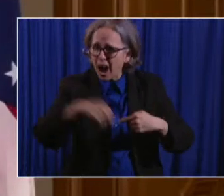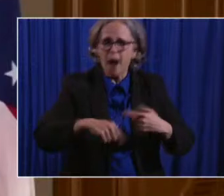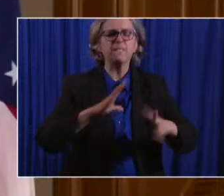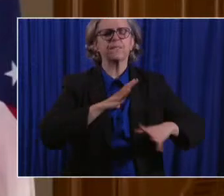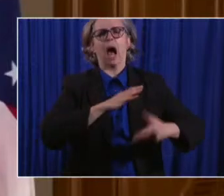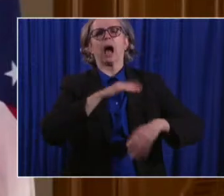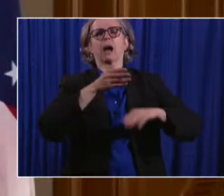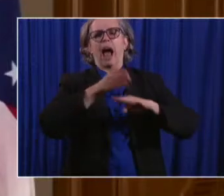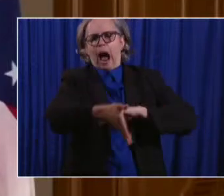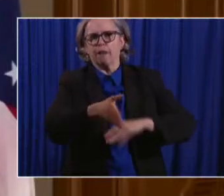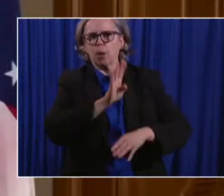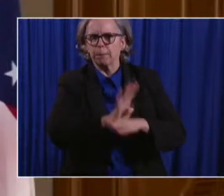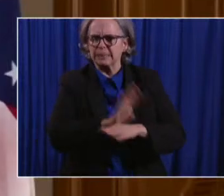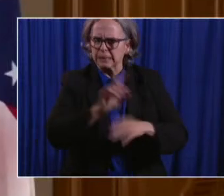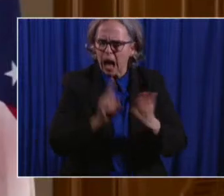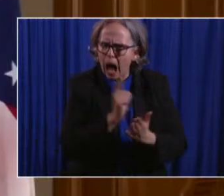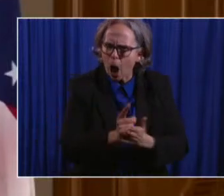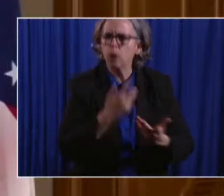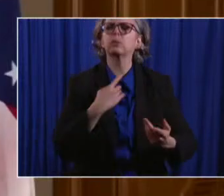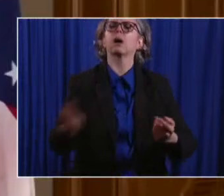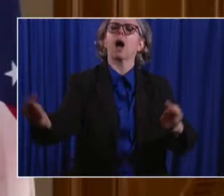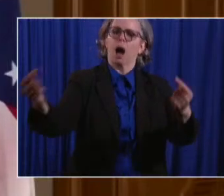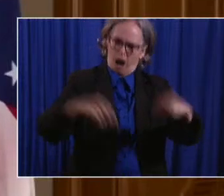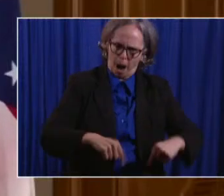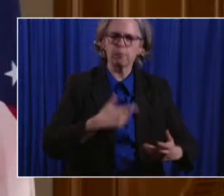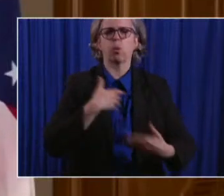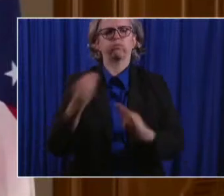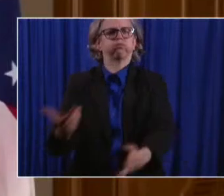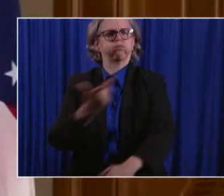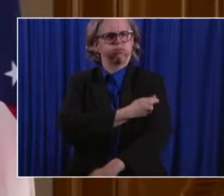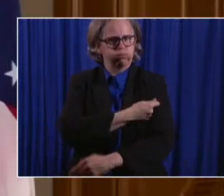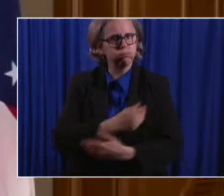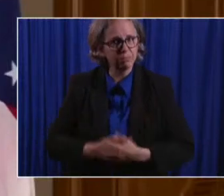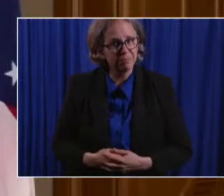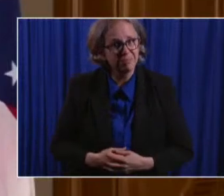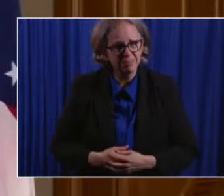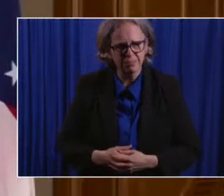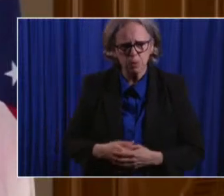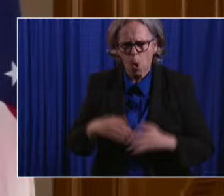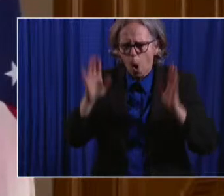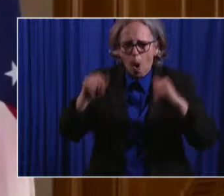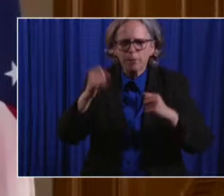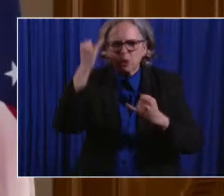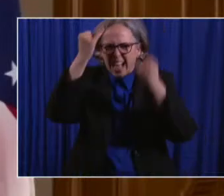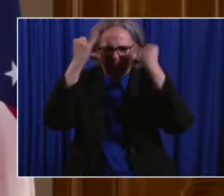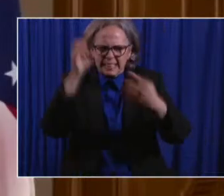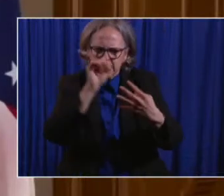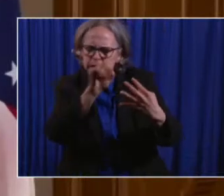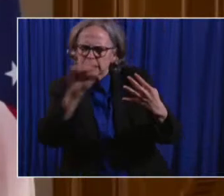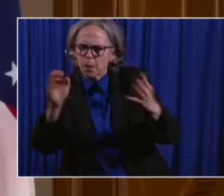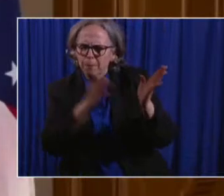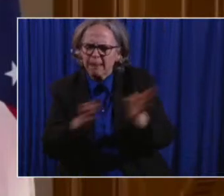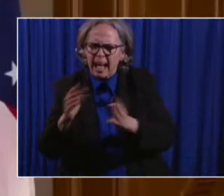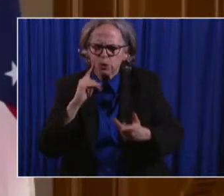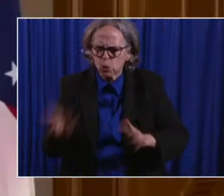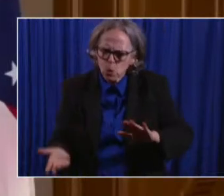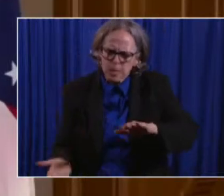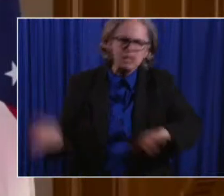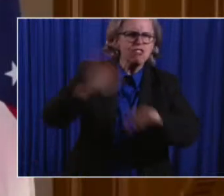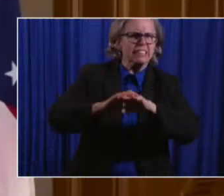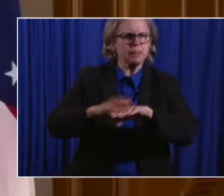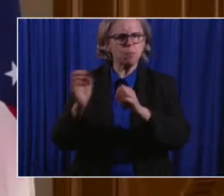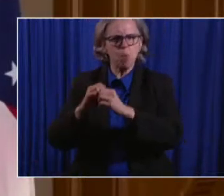We're hopeful that this will bring about an increase in vaccinations among those people who are on